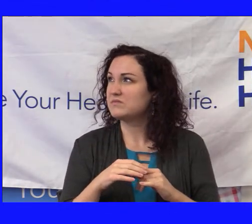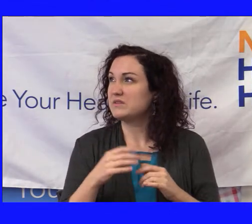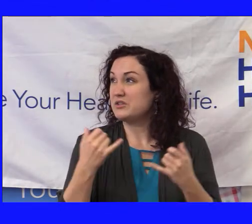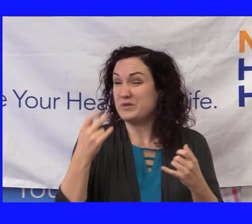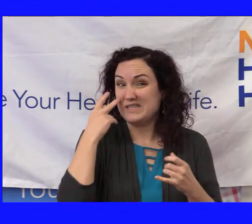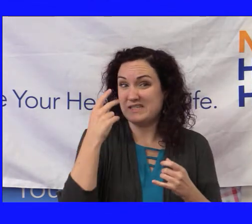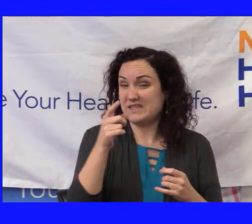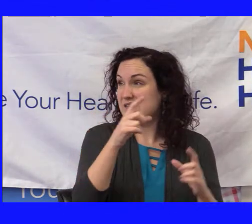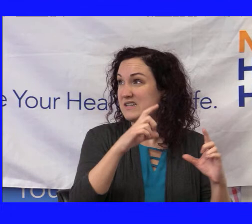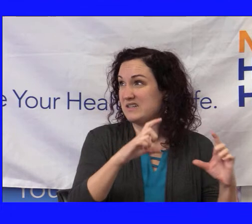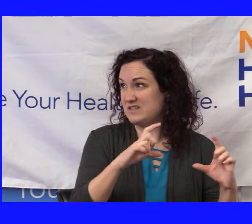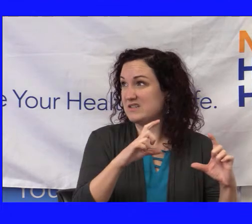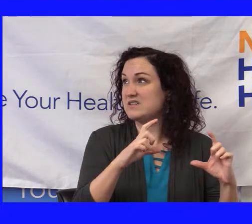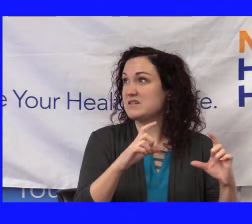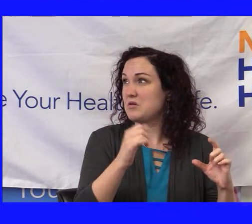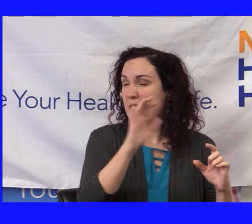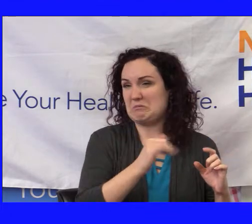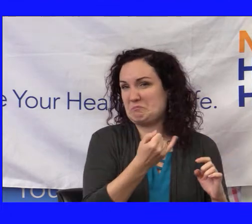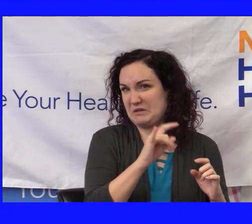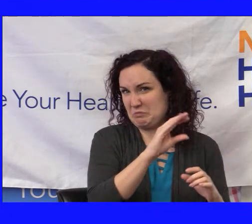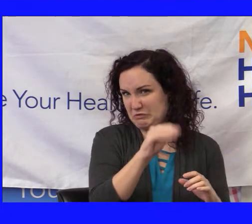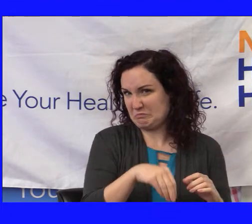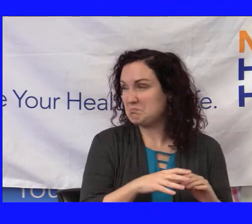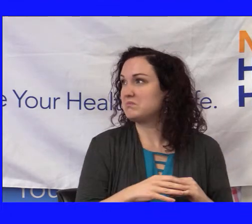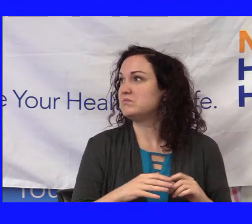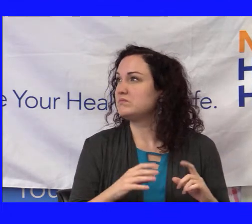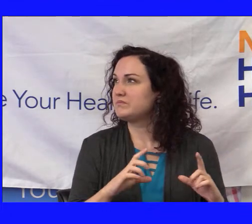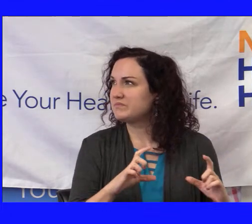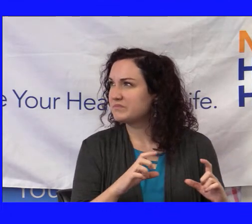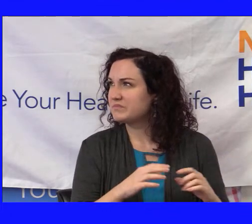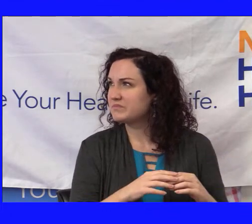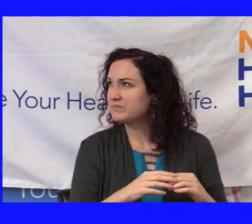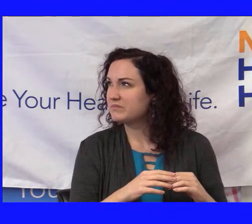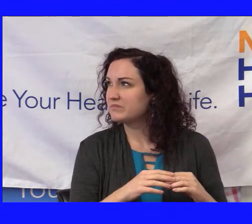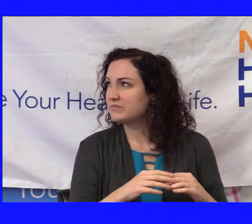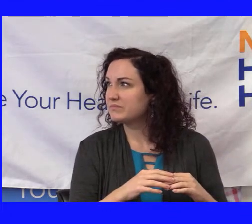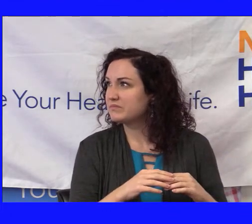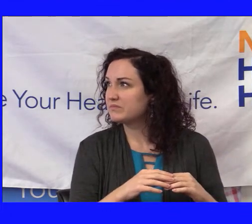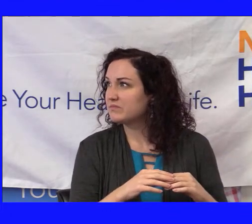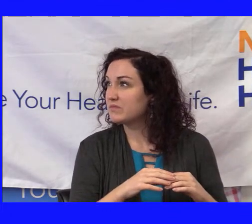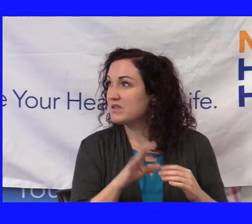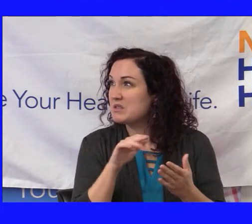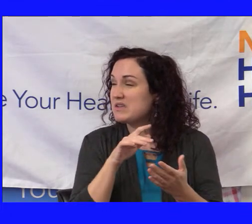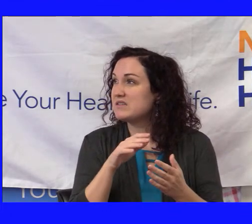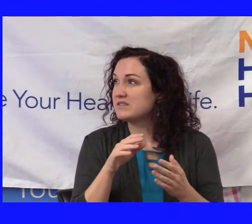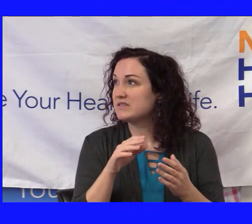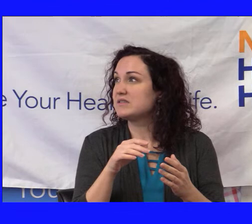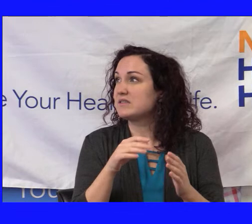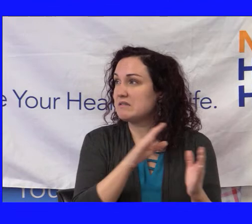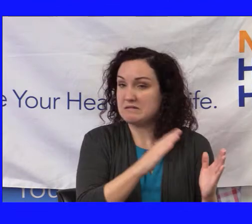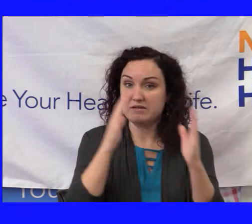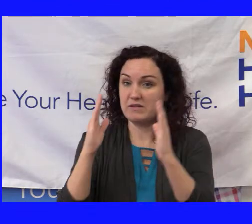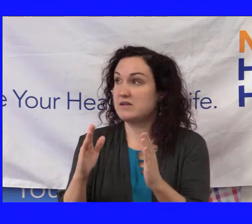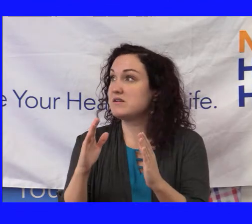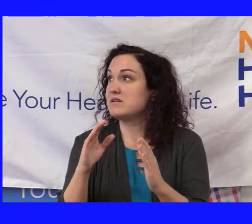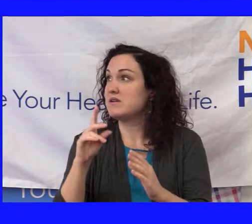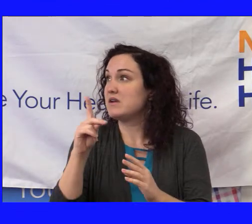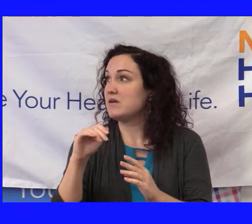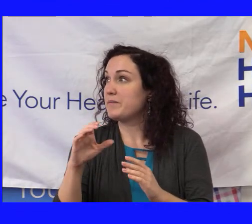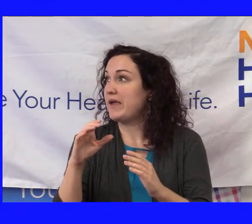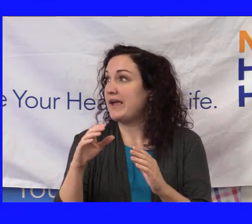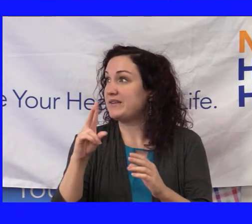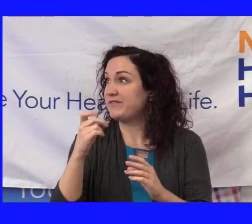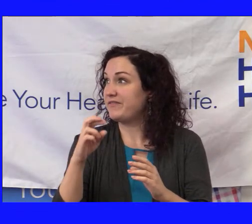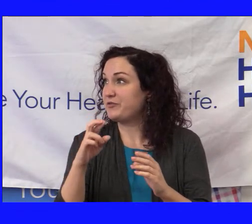out there, and you can see Change Healthcare is about 18%. This is the middle slide, indicates the PACS vendor